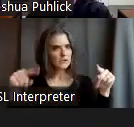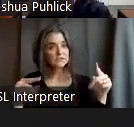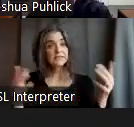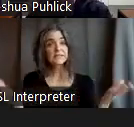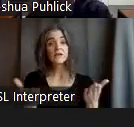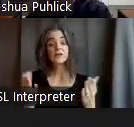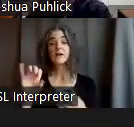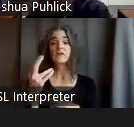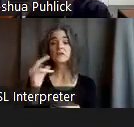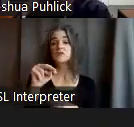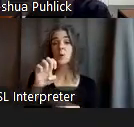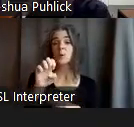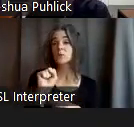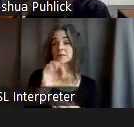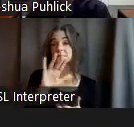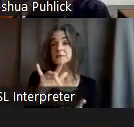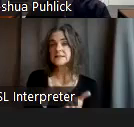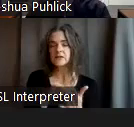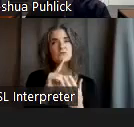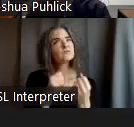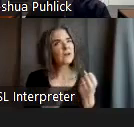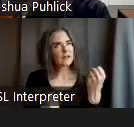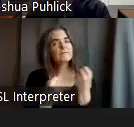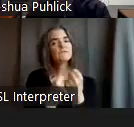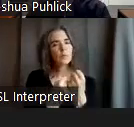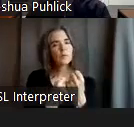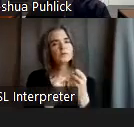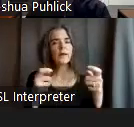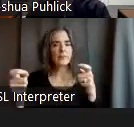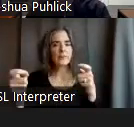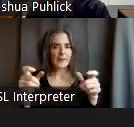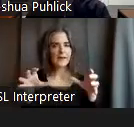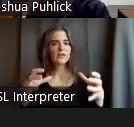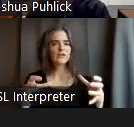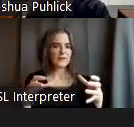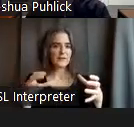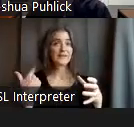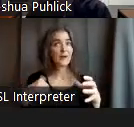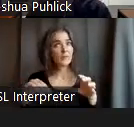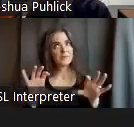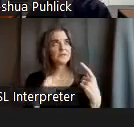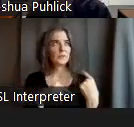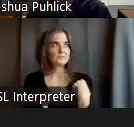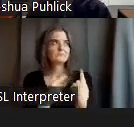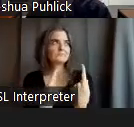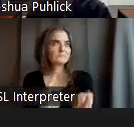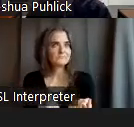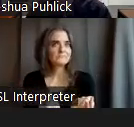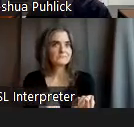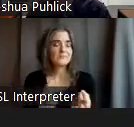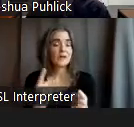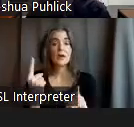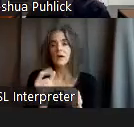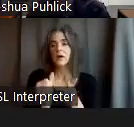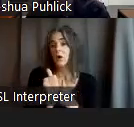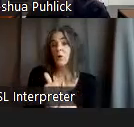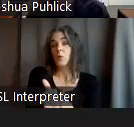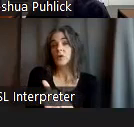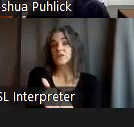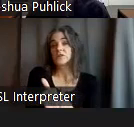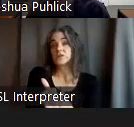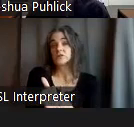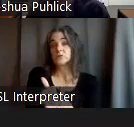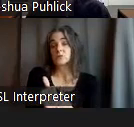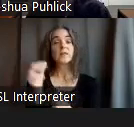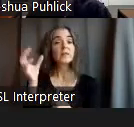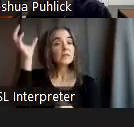Center is really fueled by the management that we've done over time, according to the